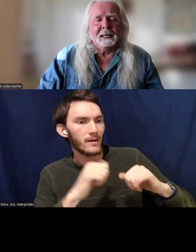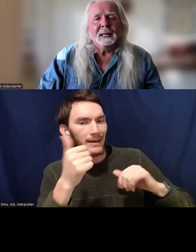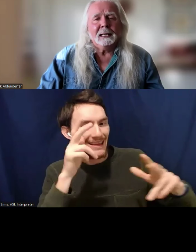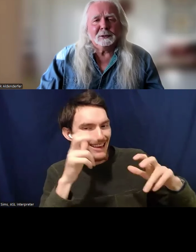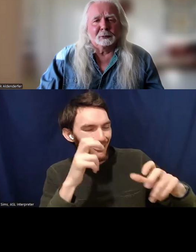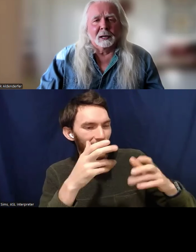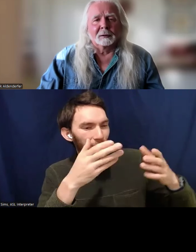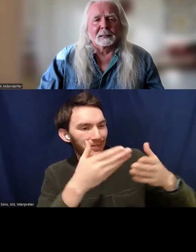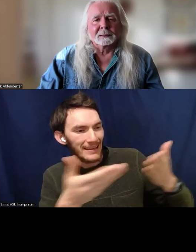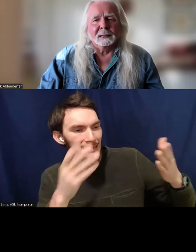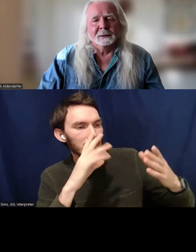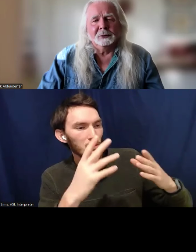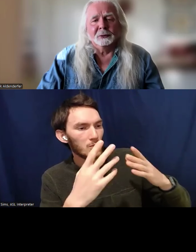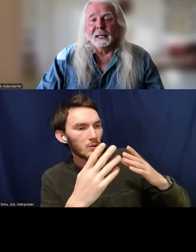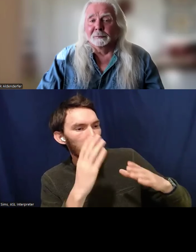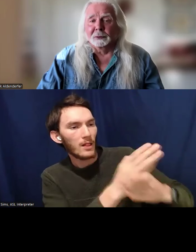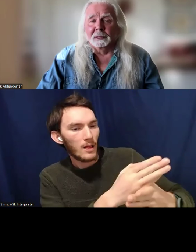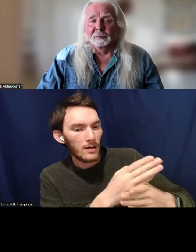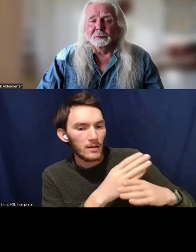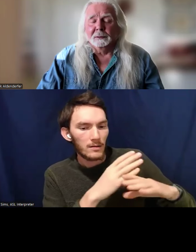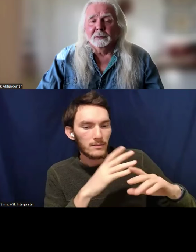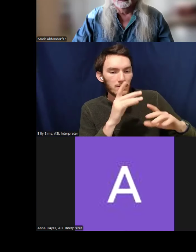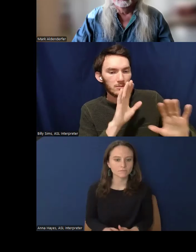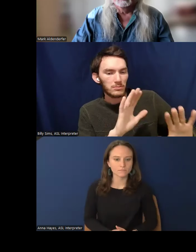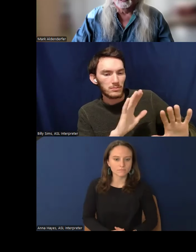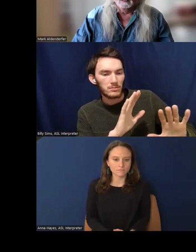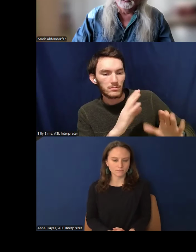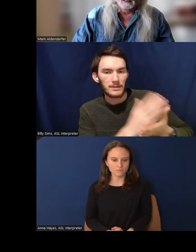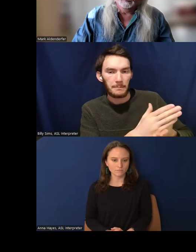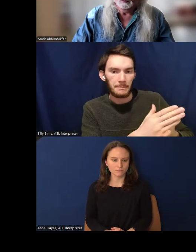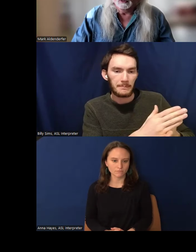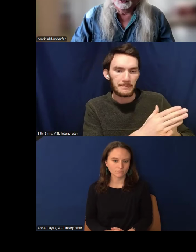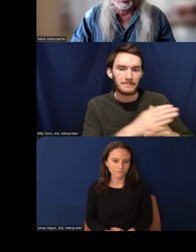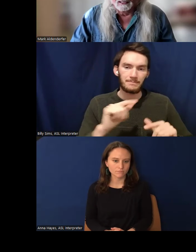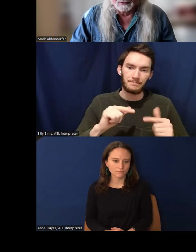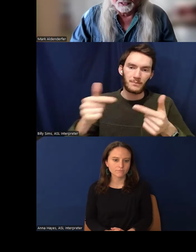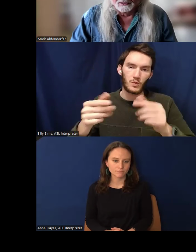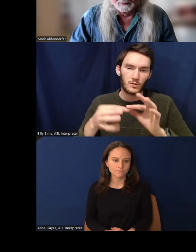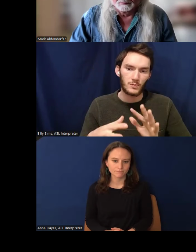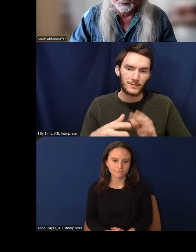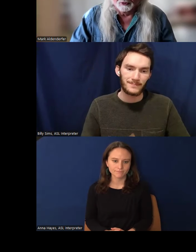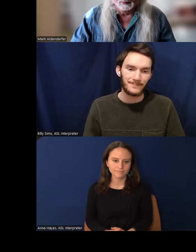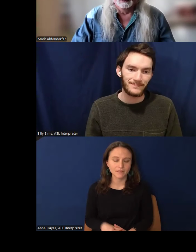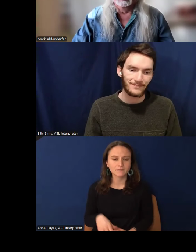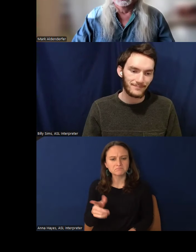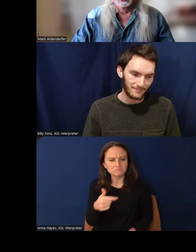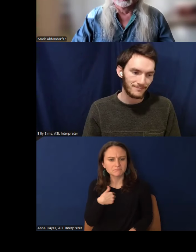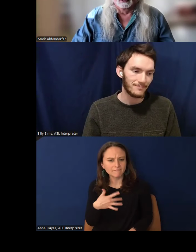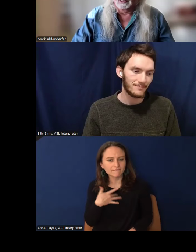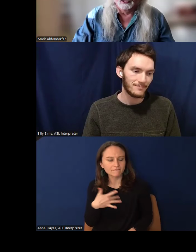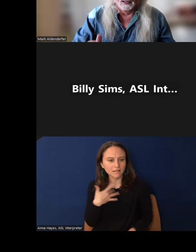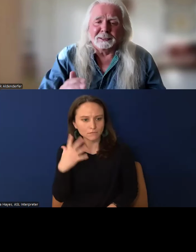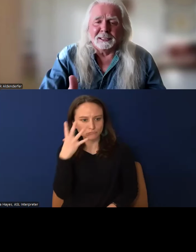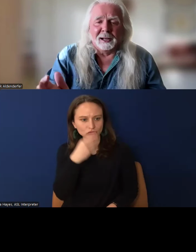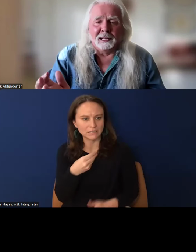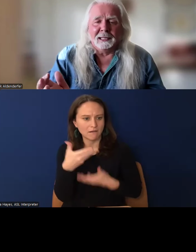impede his progress into the afterlife. I feel pretty good about this tiger. Other people don't, but I